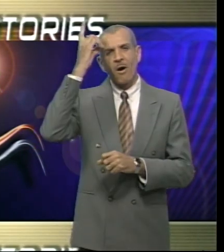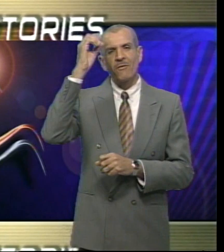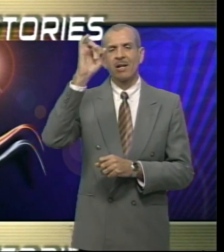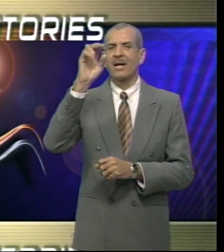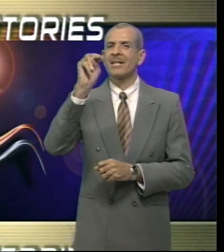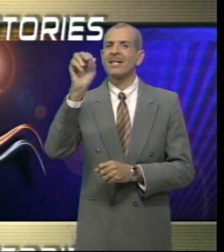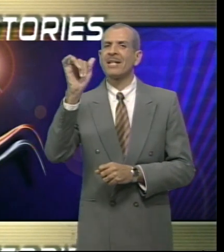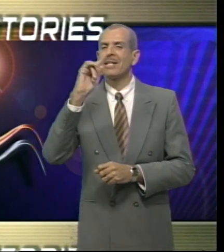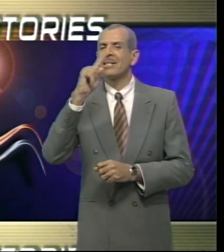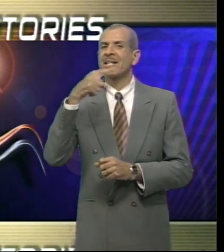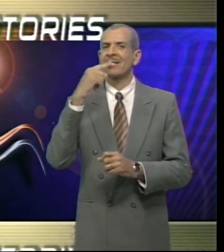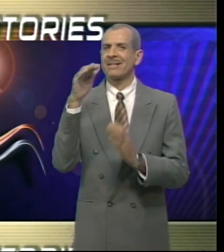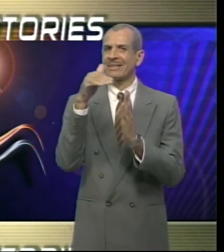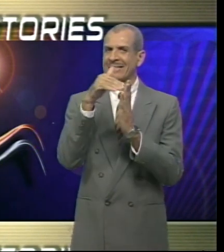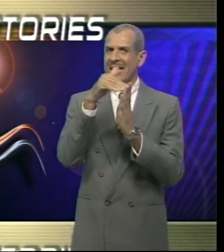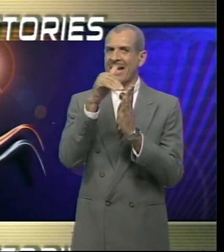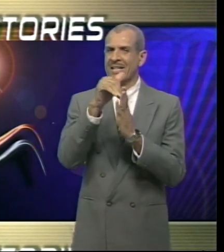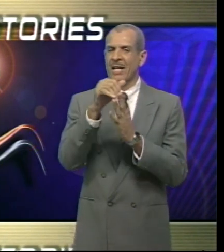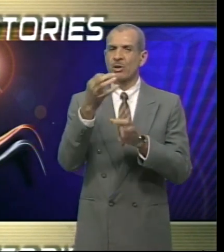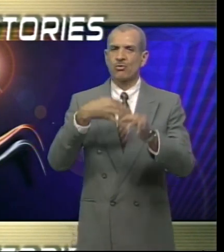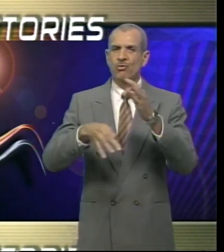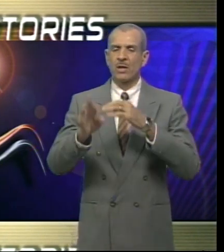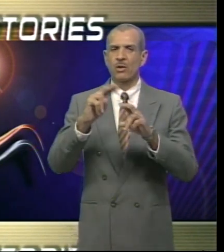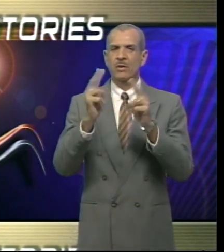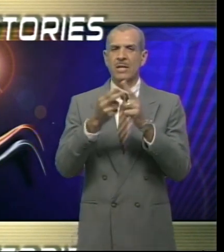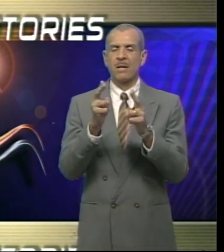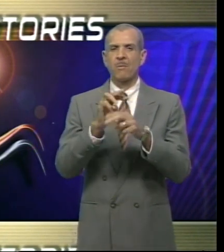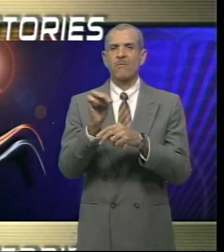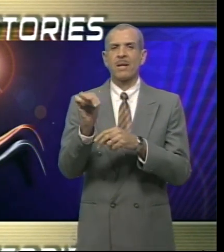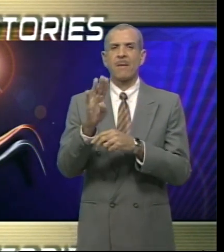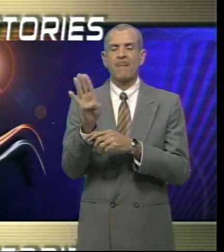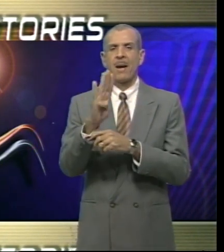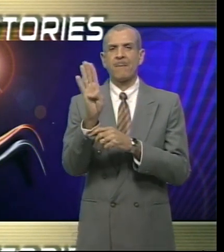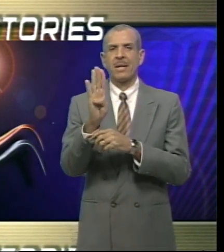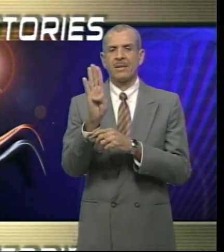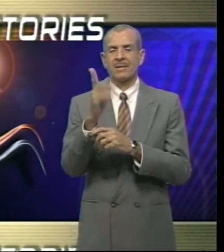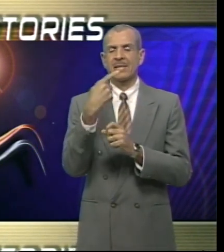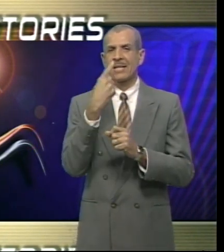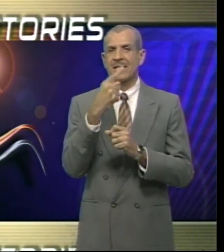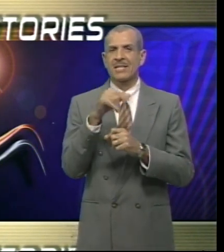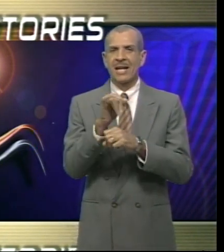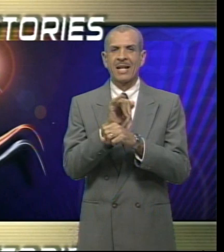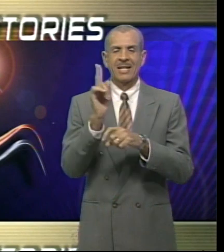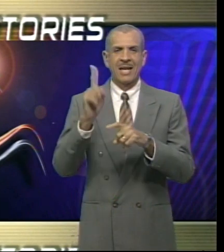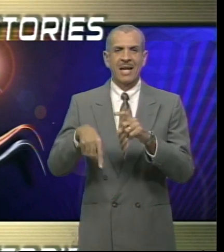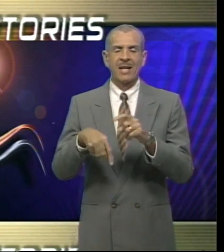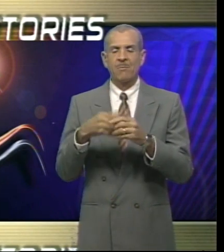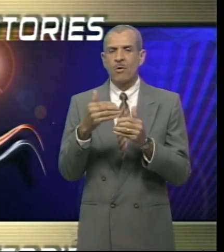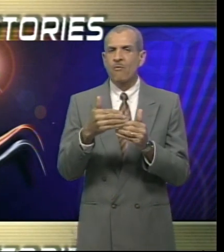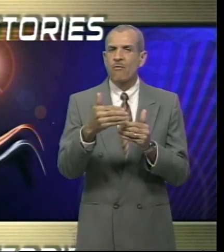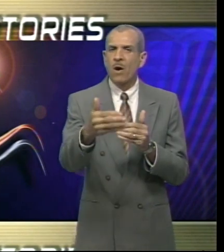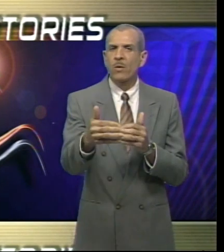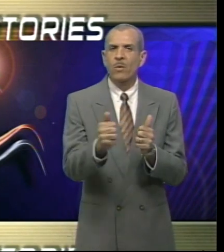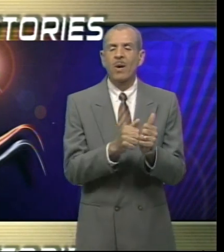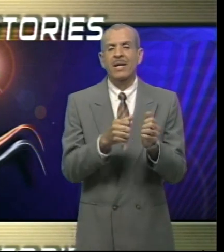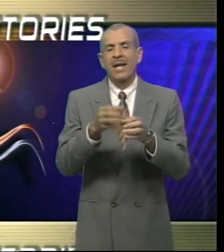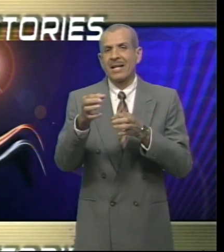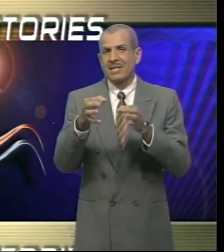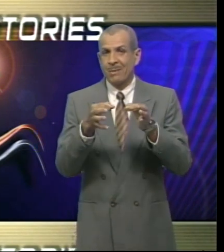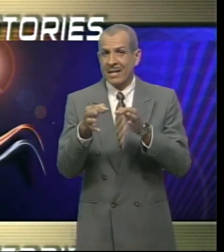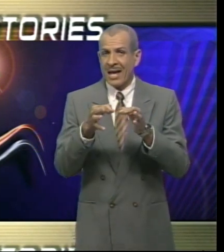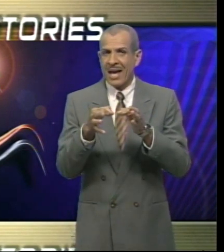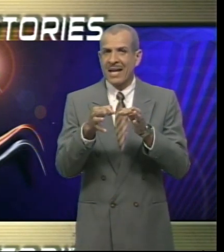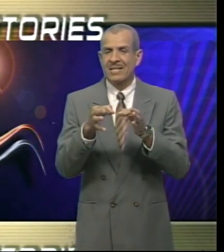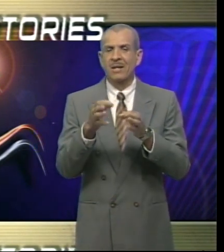has launched a scathing attack on the trade union movement in Barbados. He says the island cannot move forward with what he described